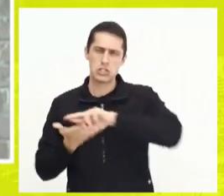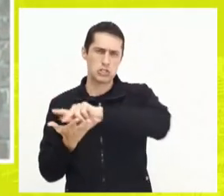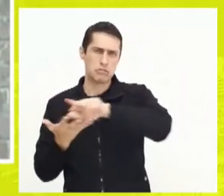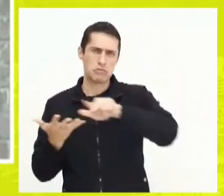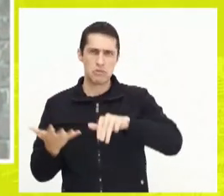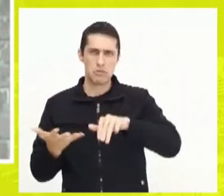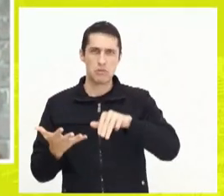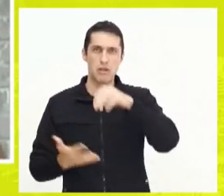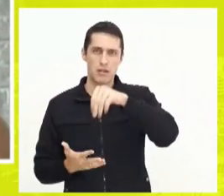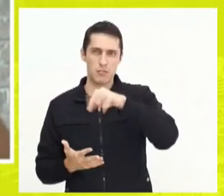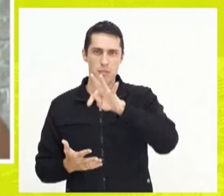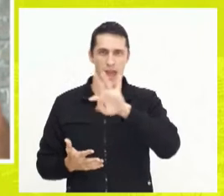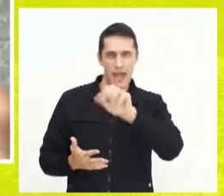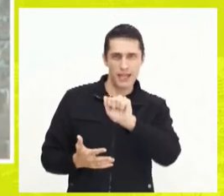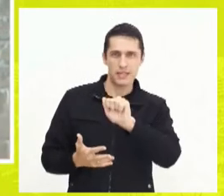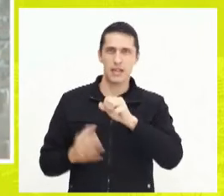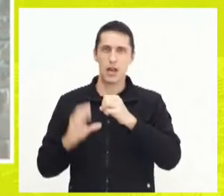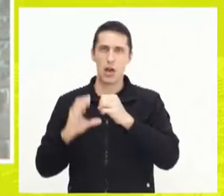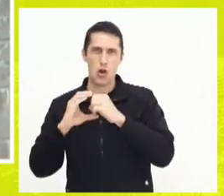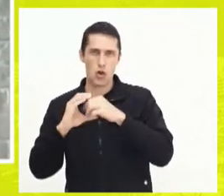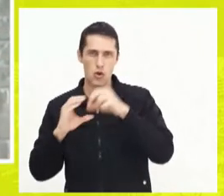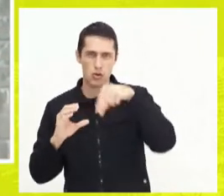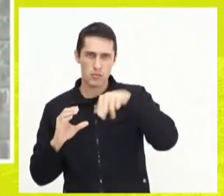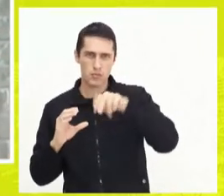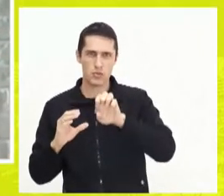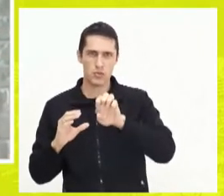bigger ones like meta google news